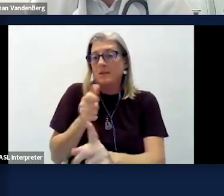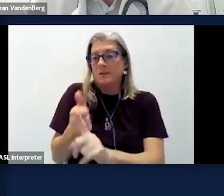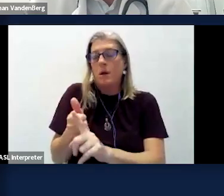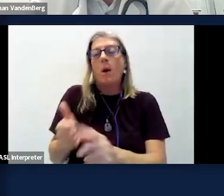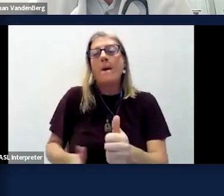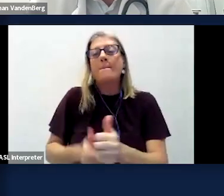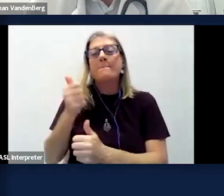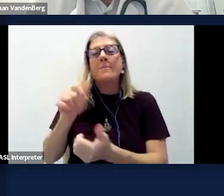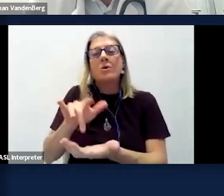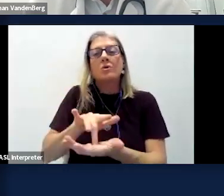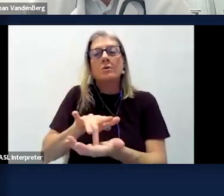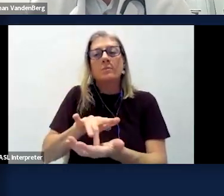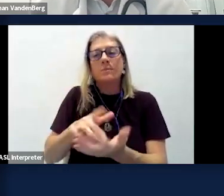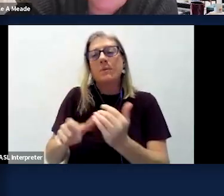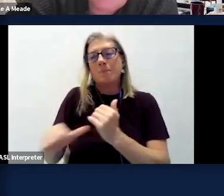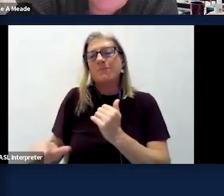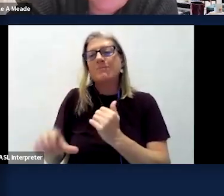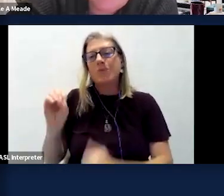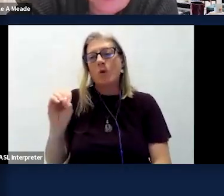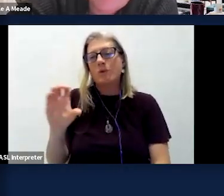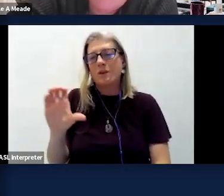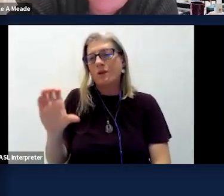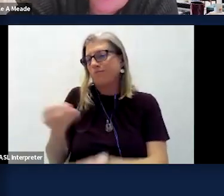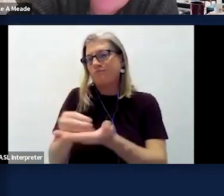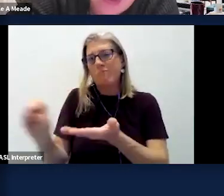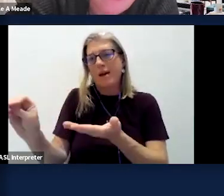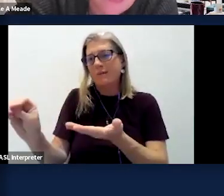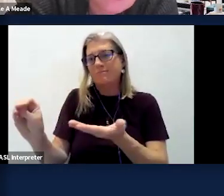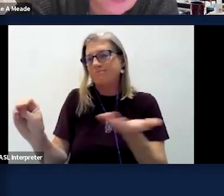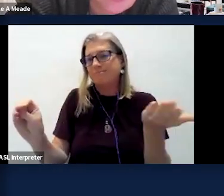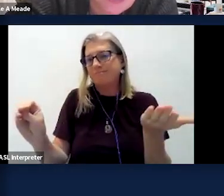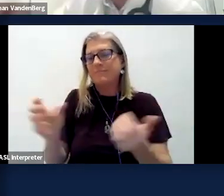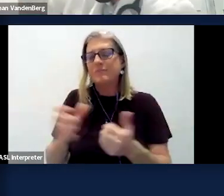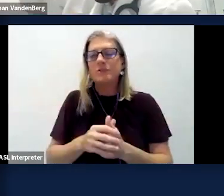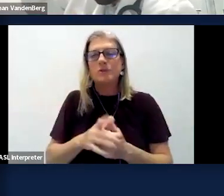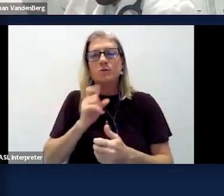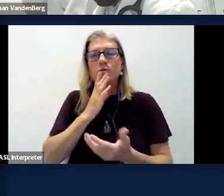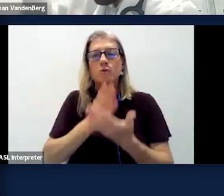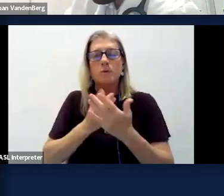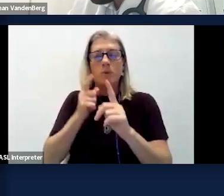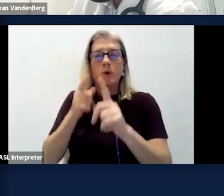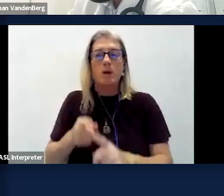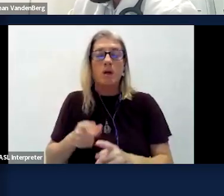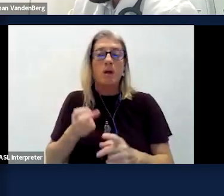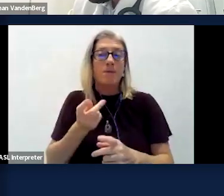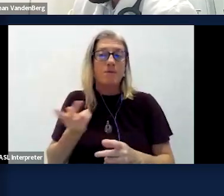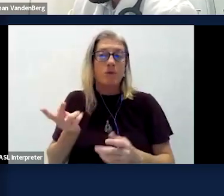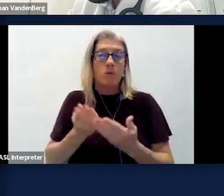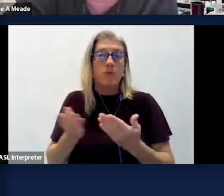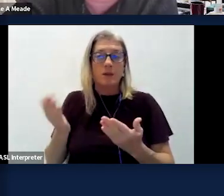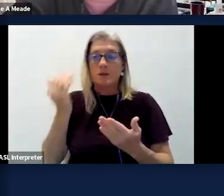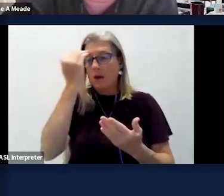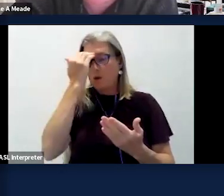meds are over the counter; you can just buy them. So. And Yeah, then that's a great point. couple of things. I know we have